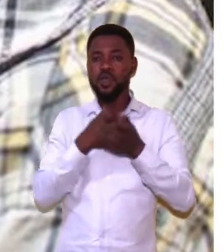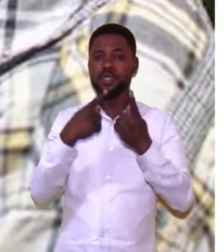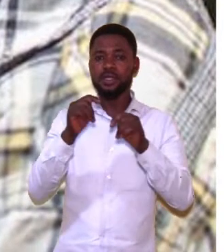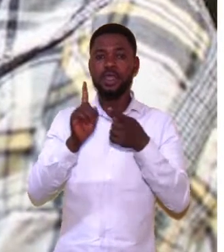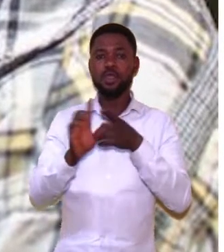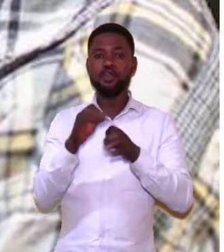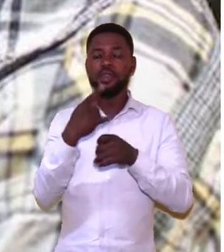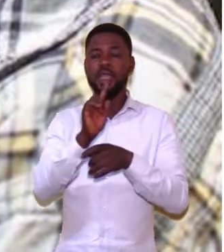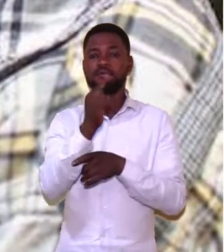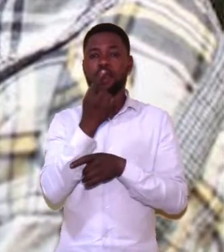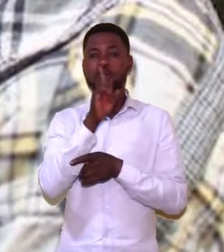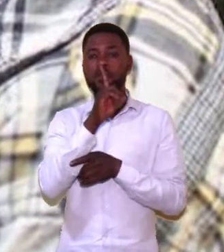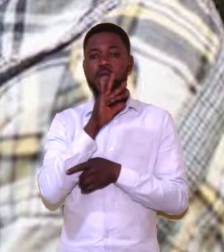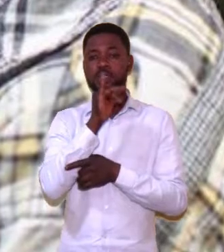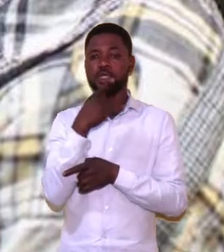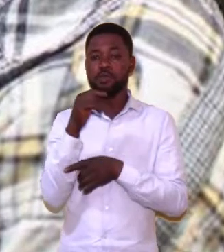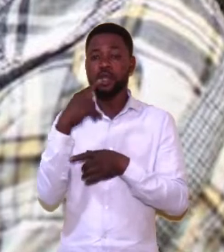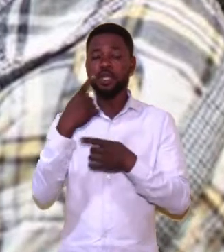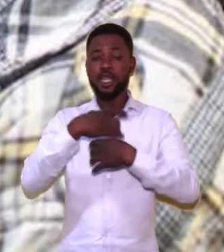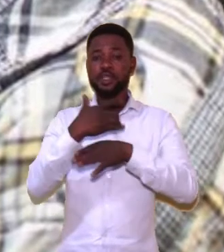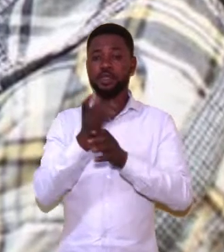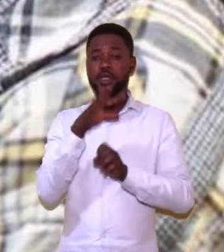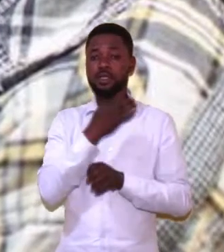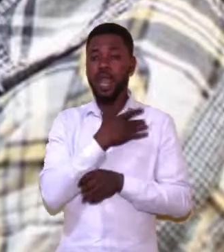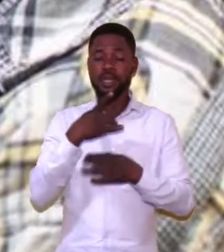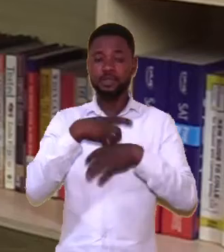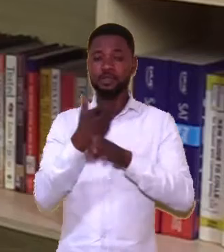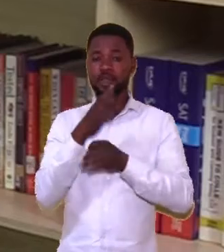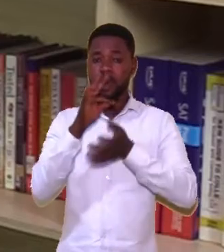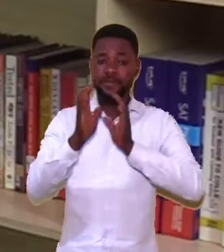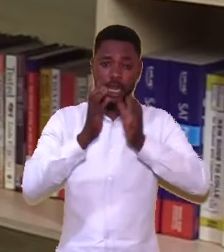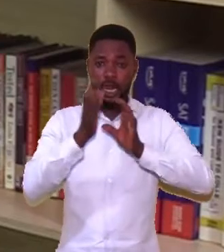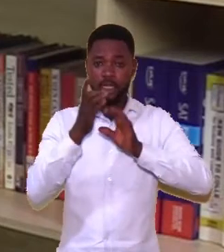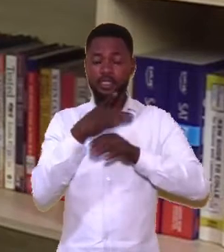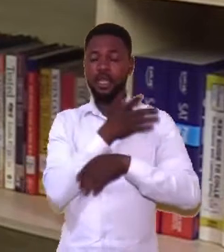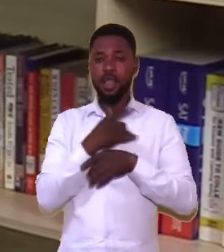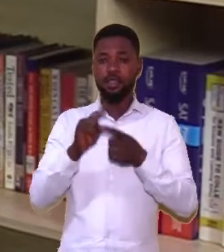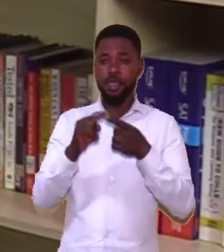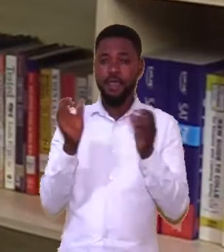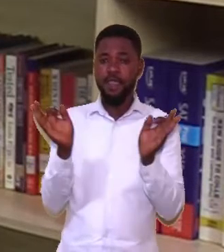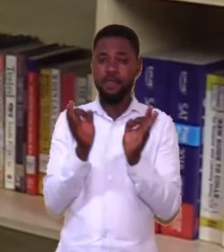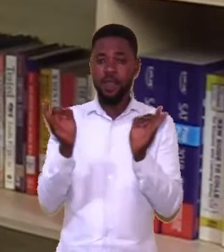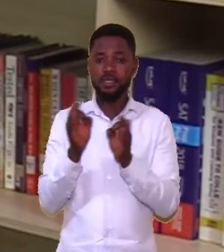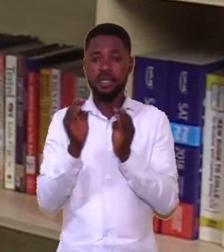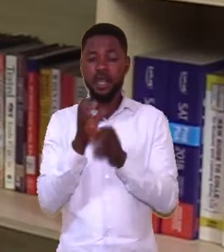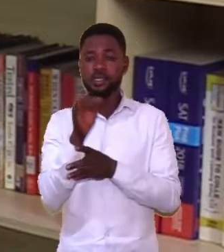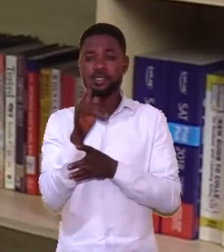in 3 ways. The first one is through the curation and creation of interactive and engaging content to facilitate,